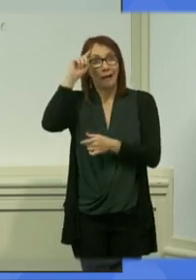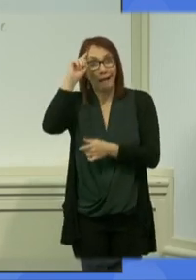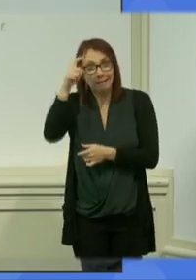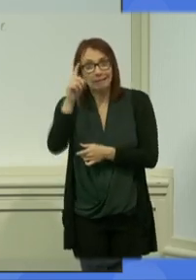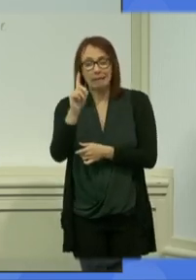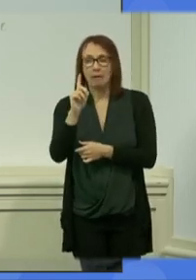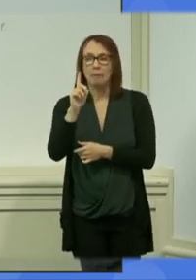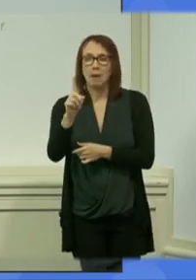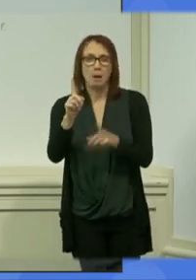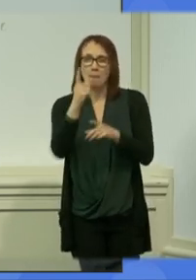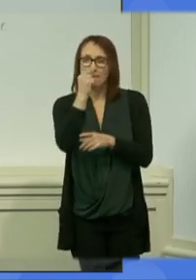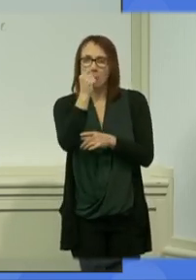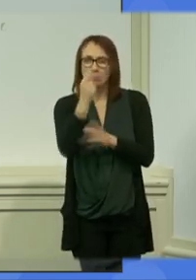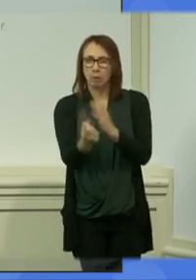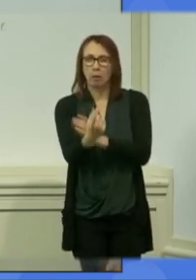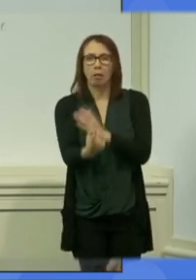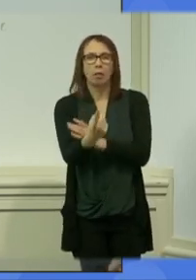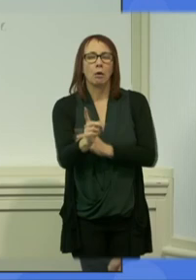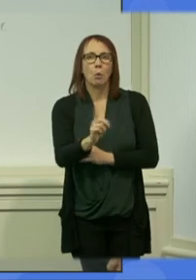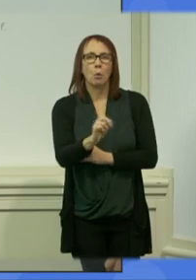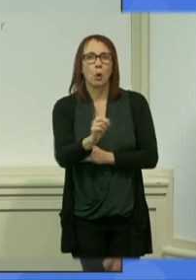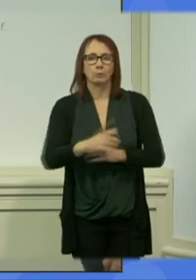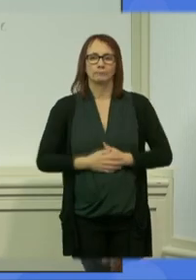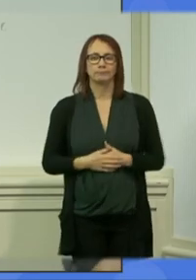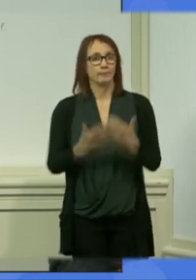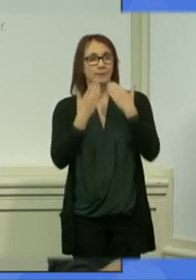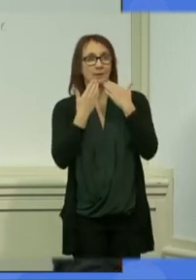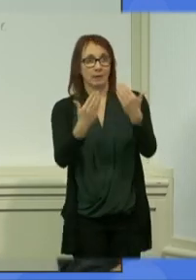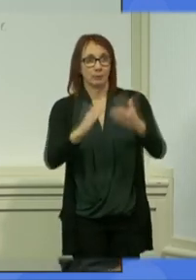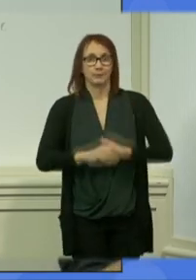be the consequences, where does the burden lie? Thank you very much.